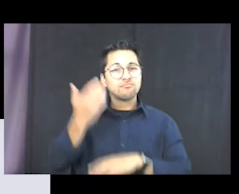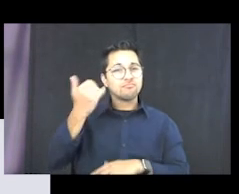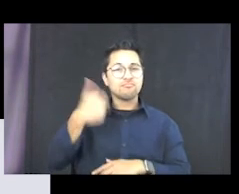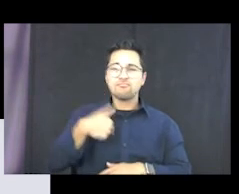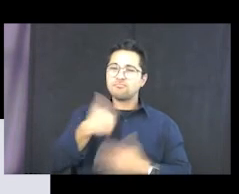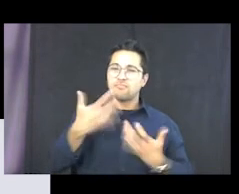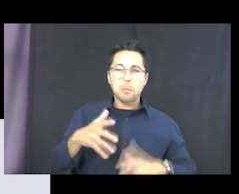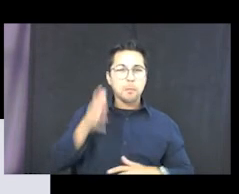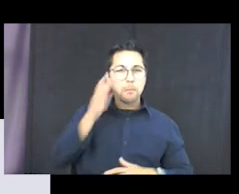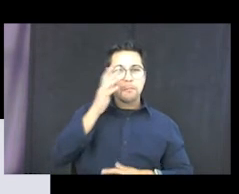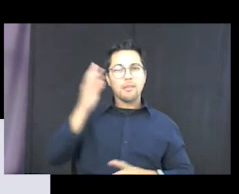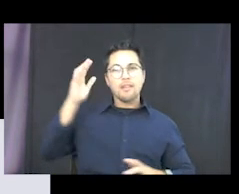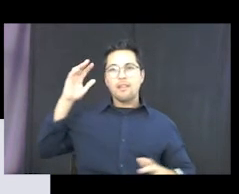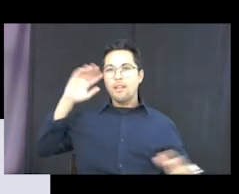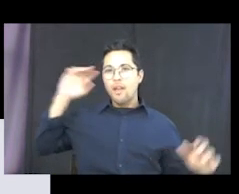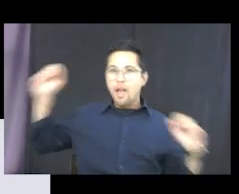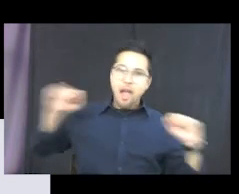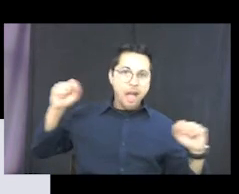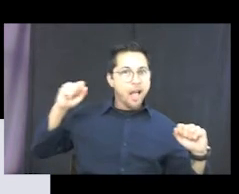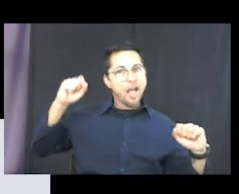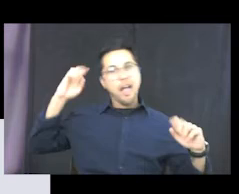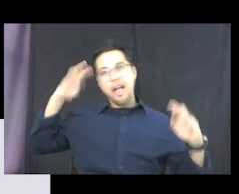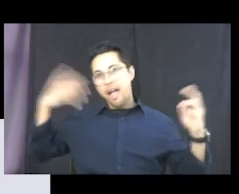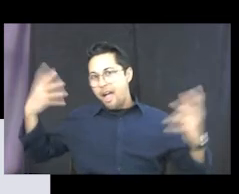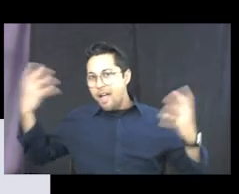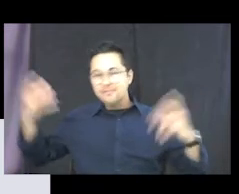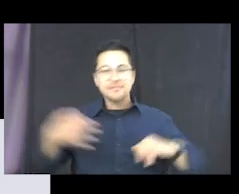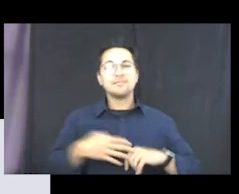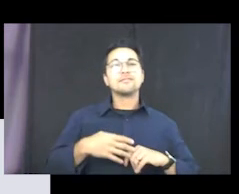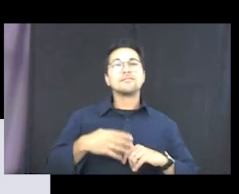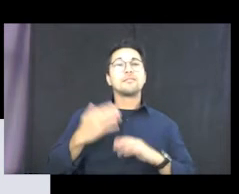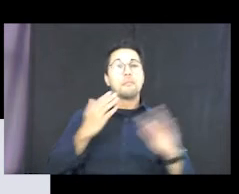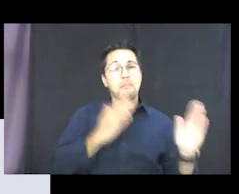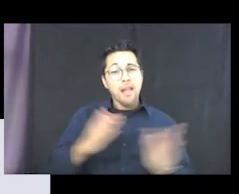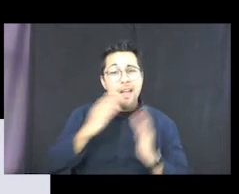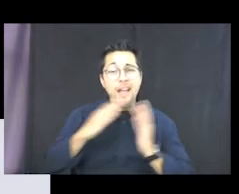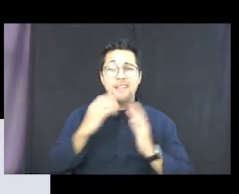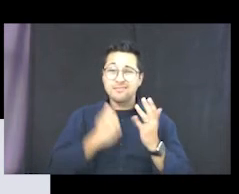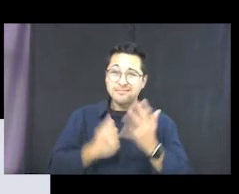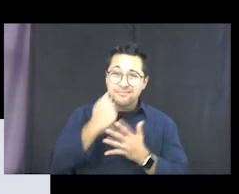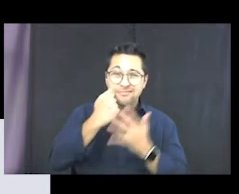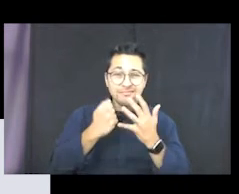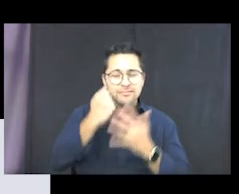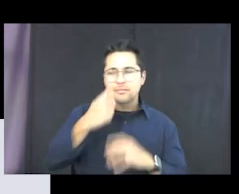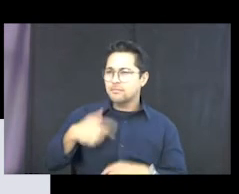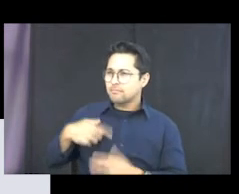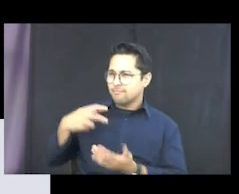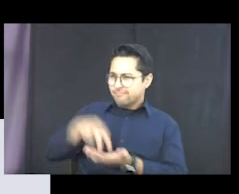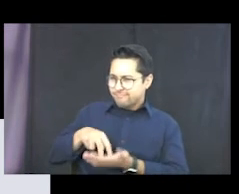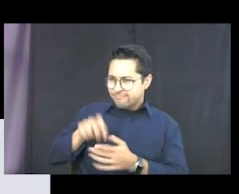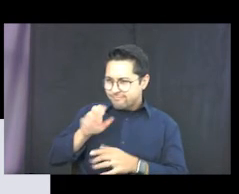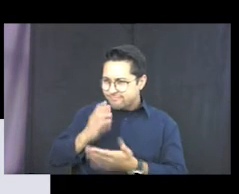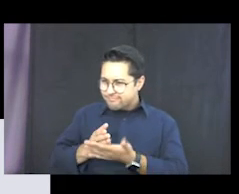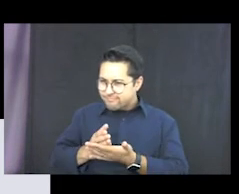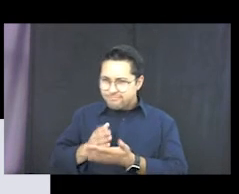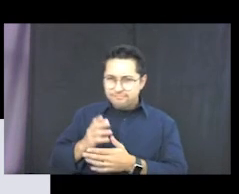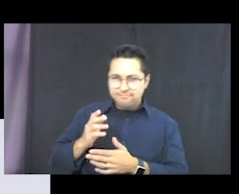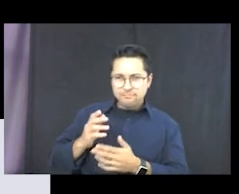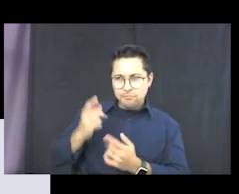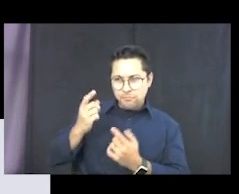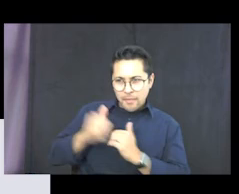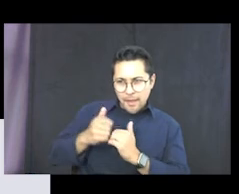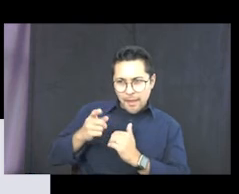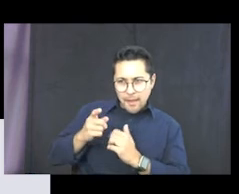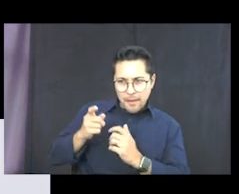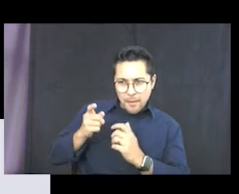become too wild or crazy in our moves. Planning and prioritizing, we had to stop and think what and how to make the moves